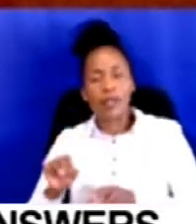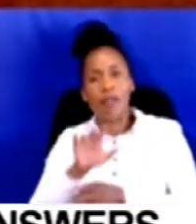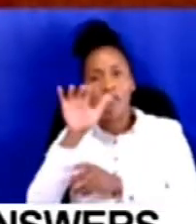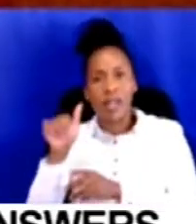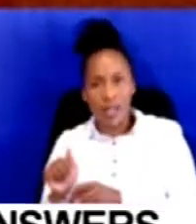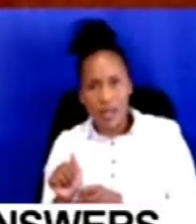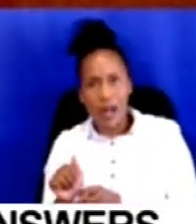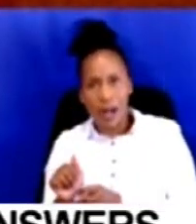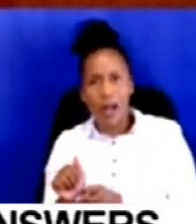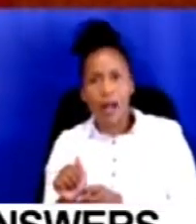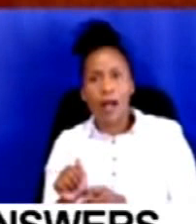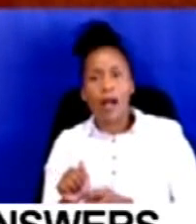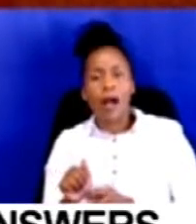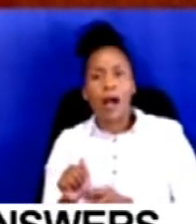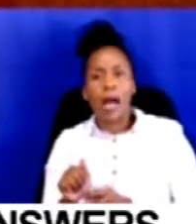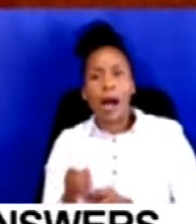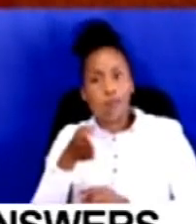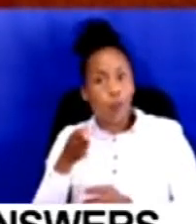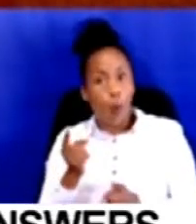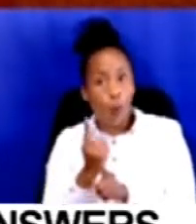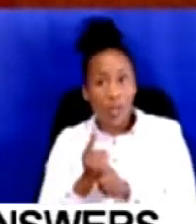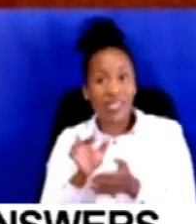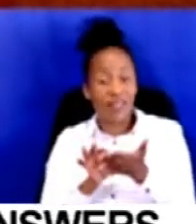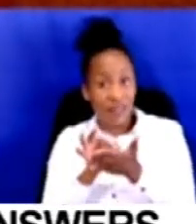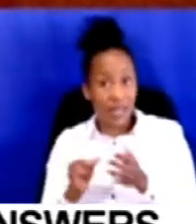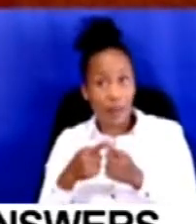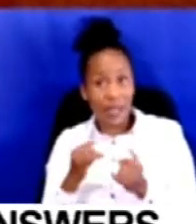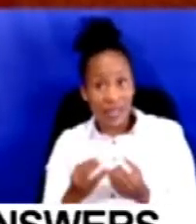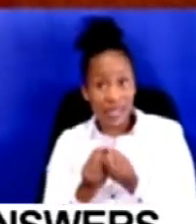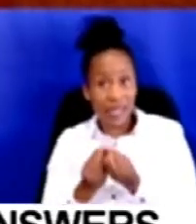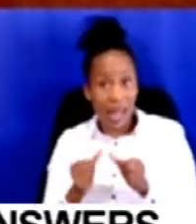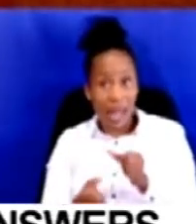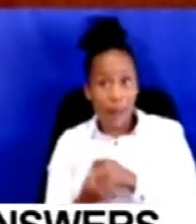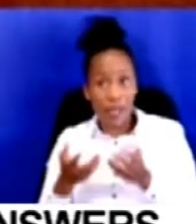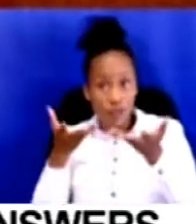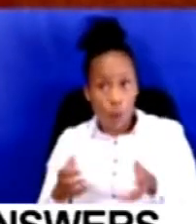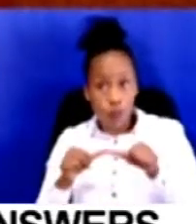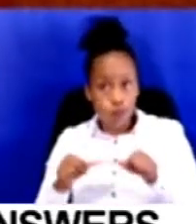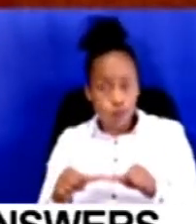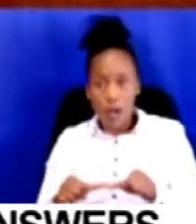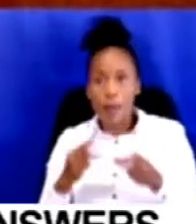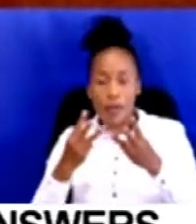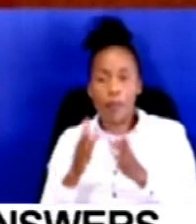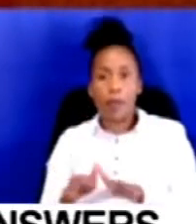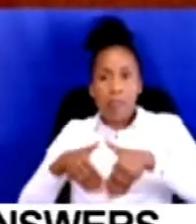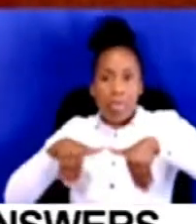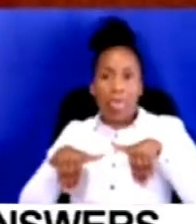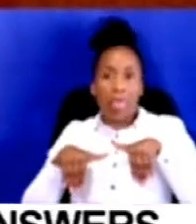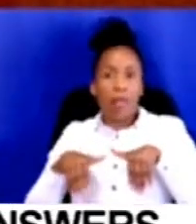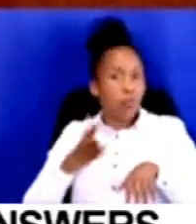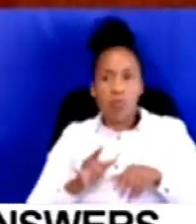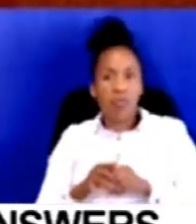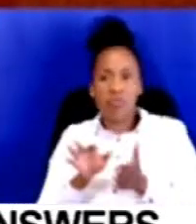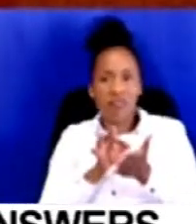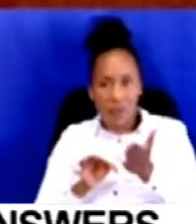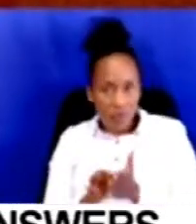the elections held recently, have shown their disdain for the process? What consequences will there be for the Minister